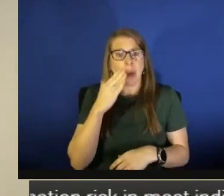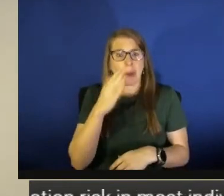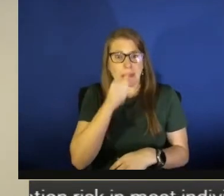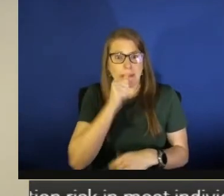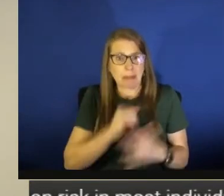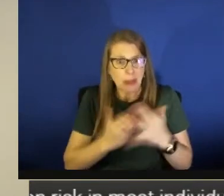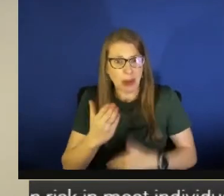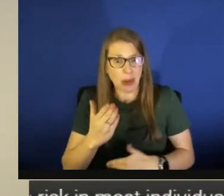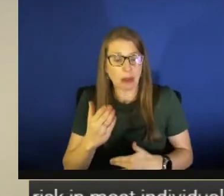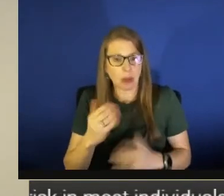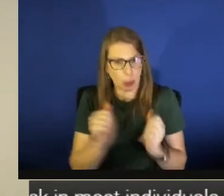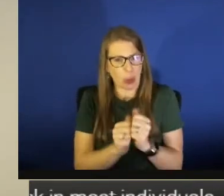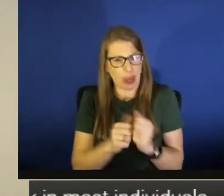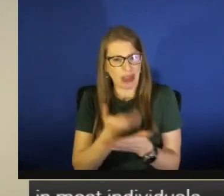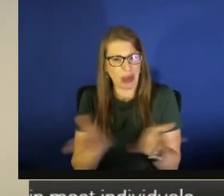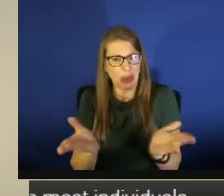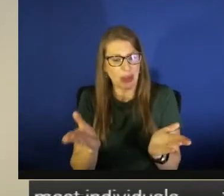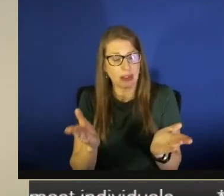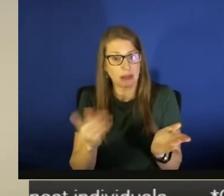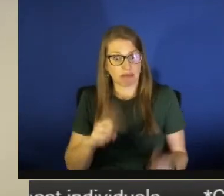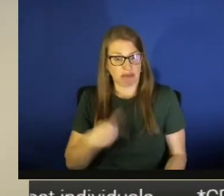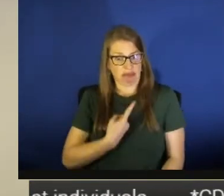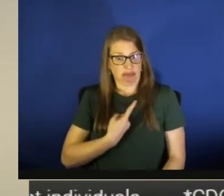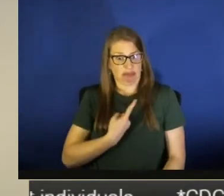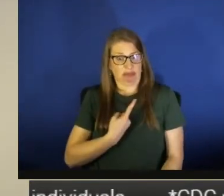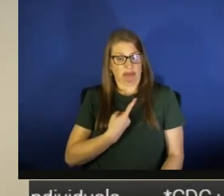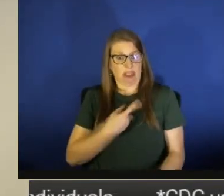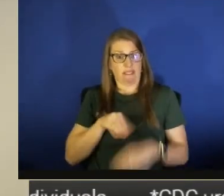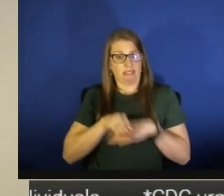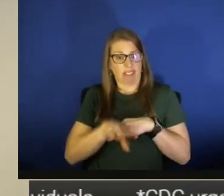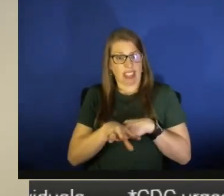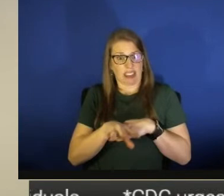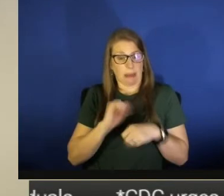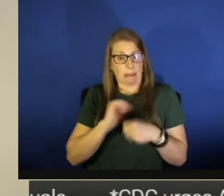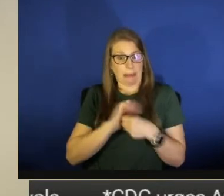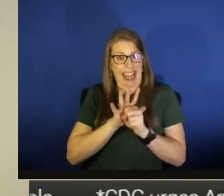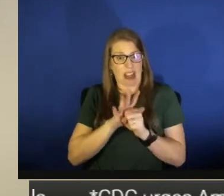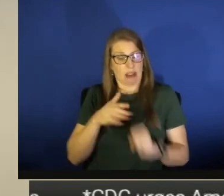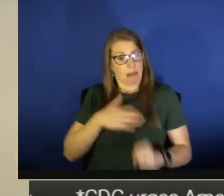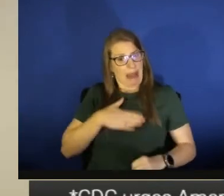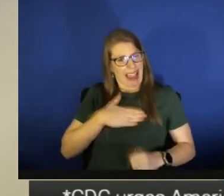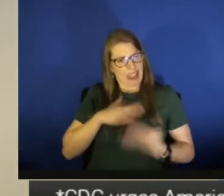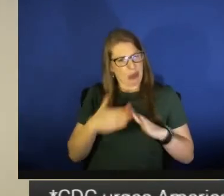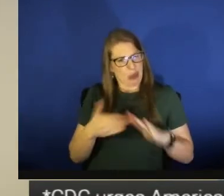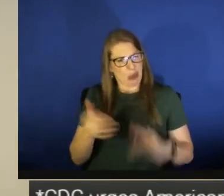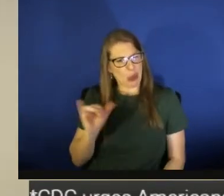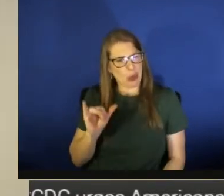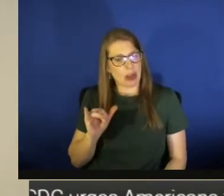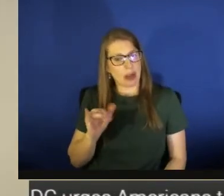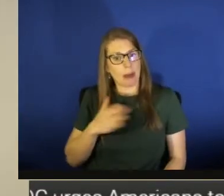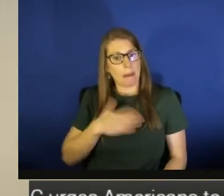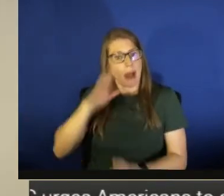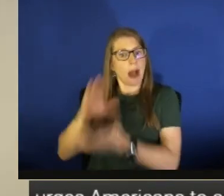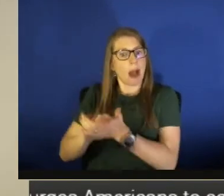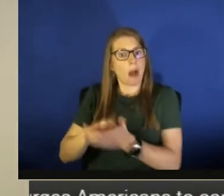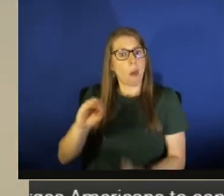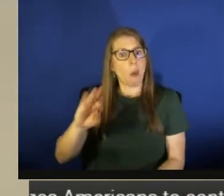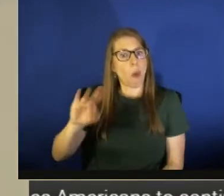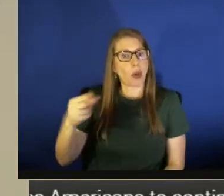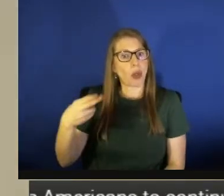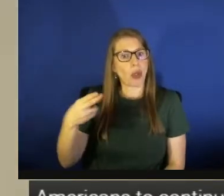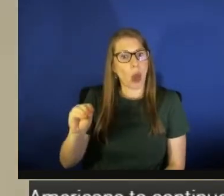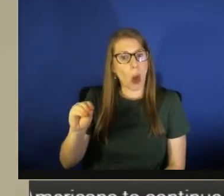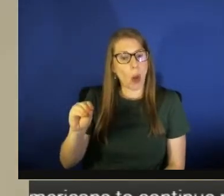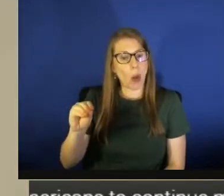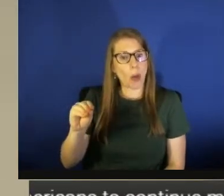them. I mean, I wasn't alone in being affected by the pandemic. This is my community too. My husband's an orthopedic surgery resident, and you would